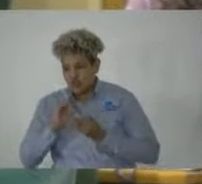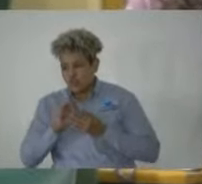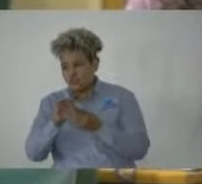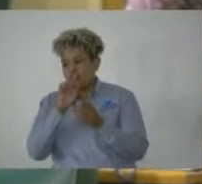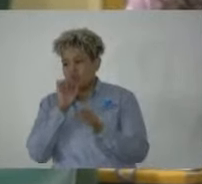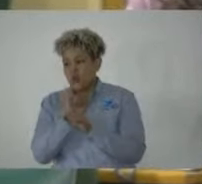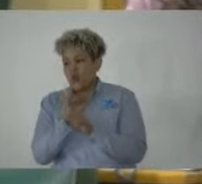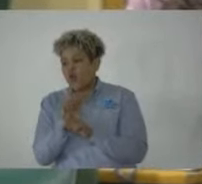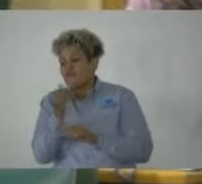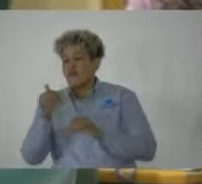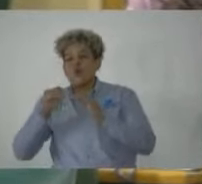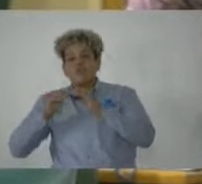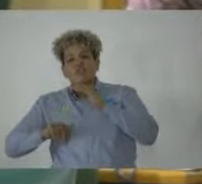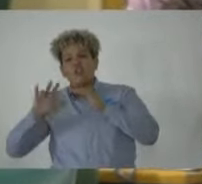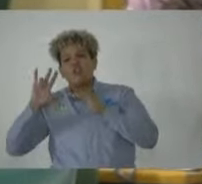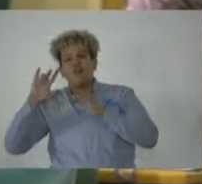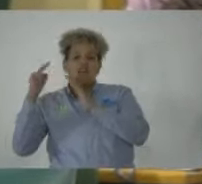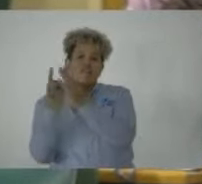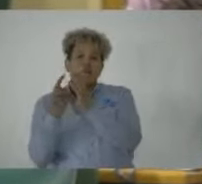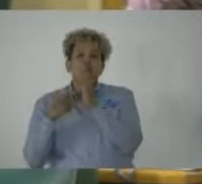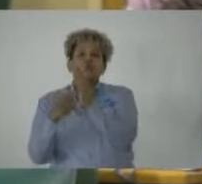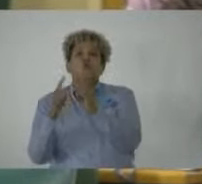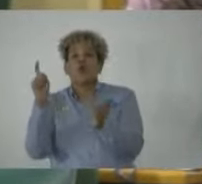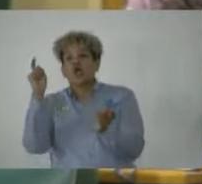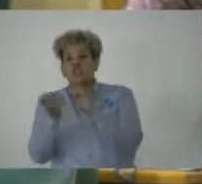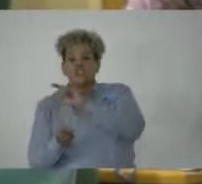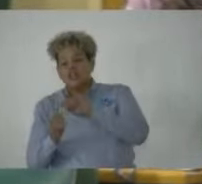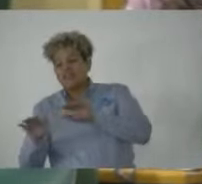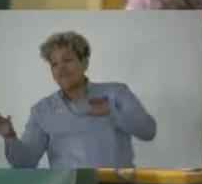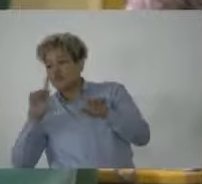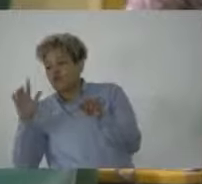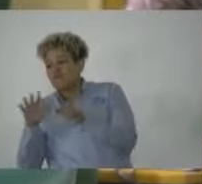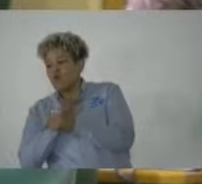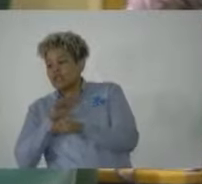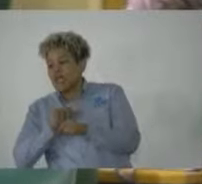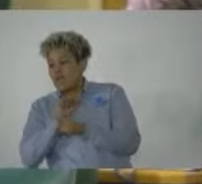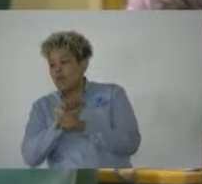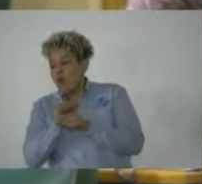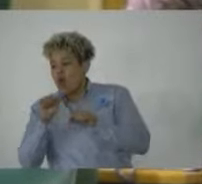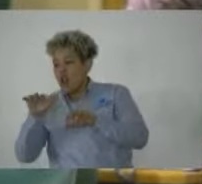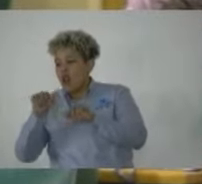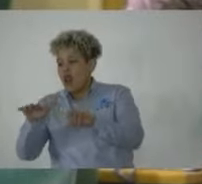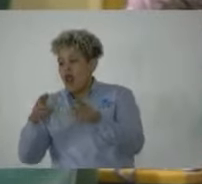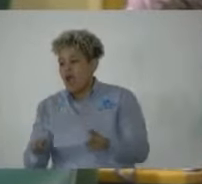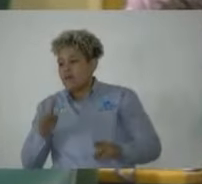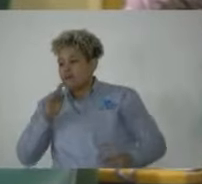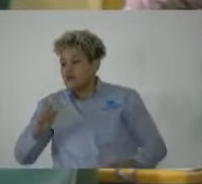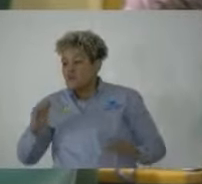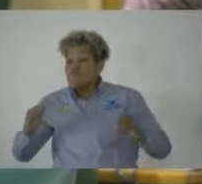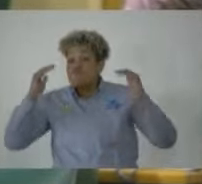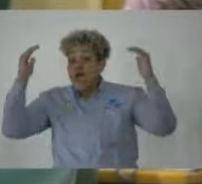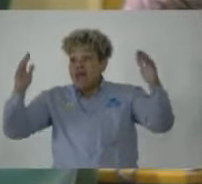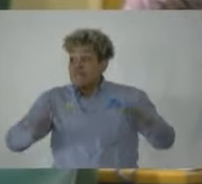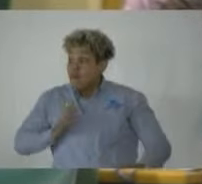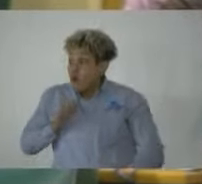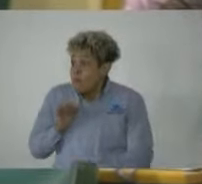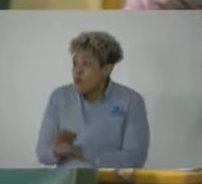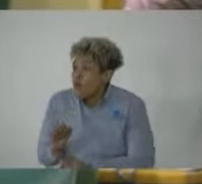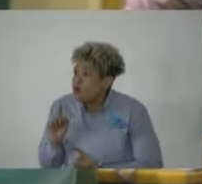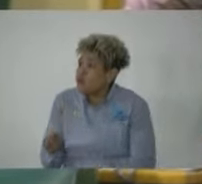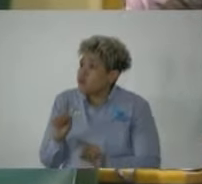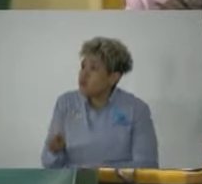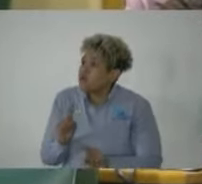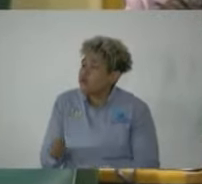working fewer than 35 hours, indicating a shift towards full-time jobs. The rise of formal work is displayed